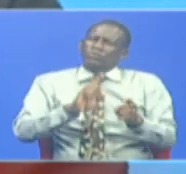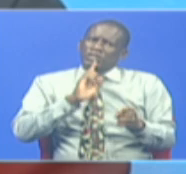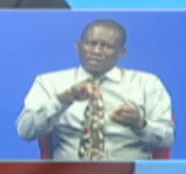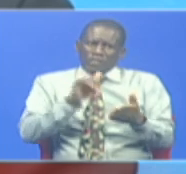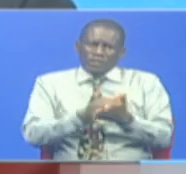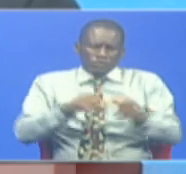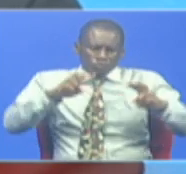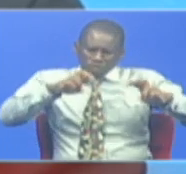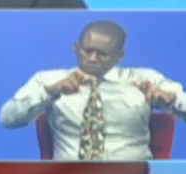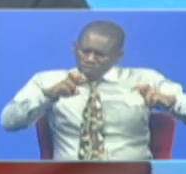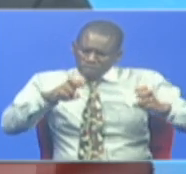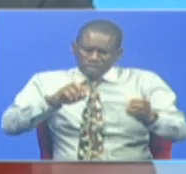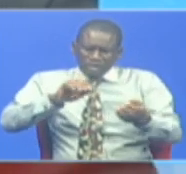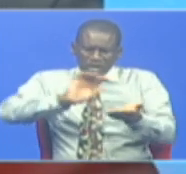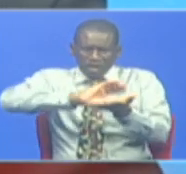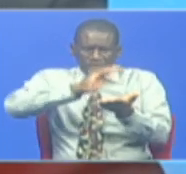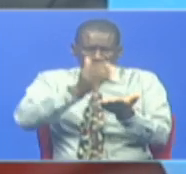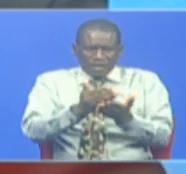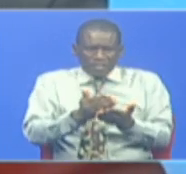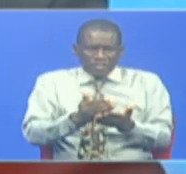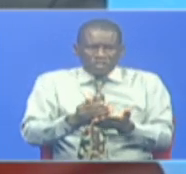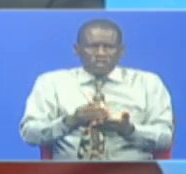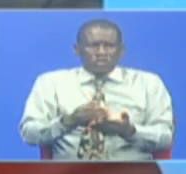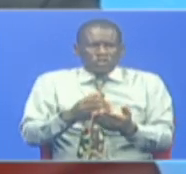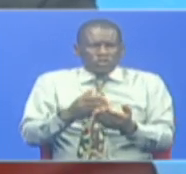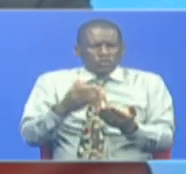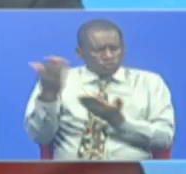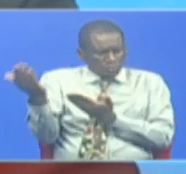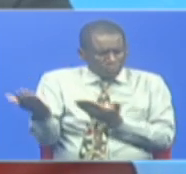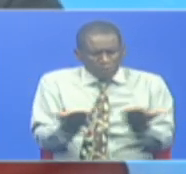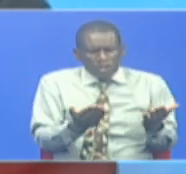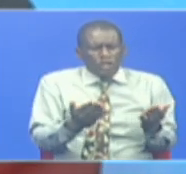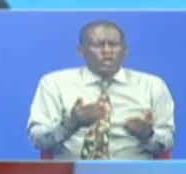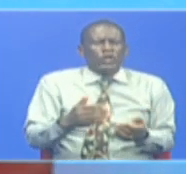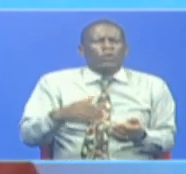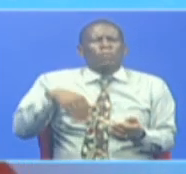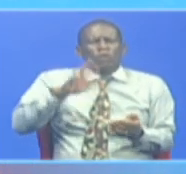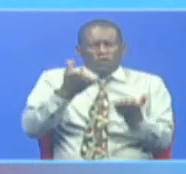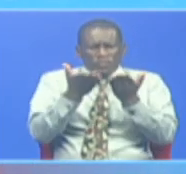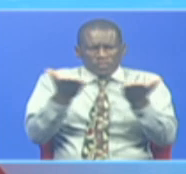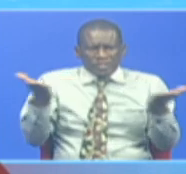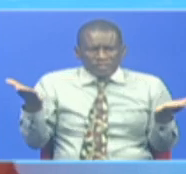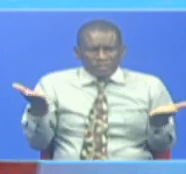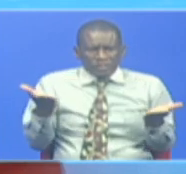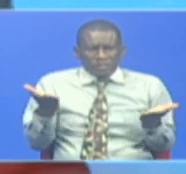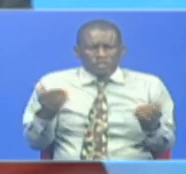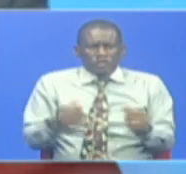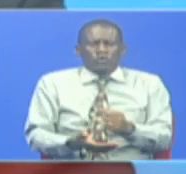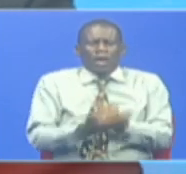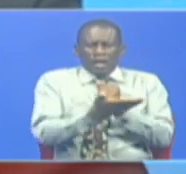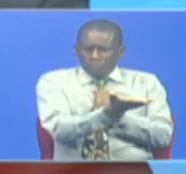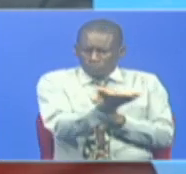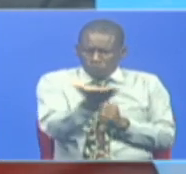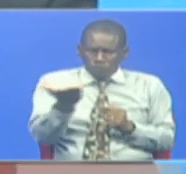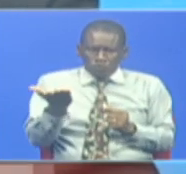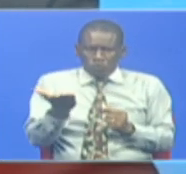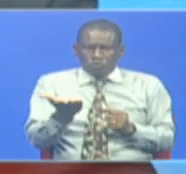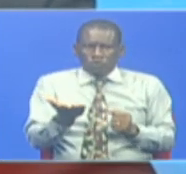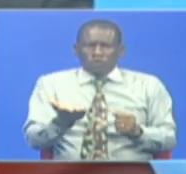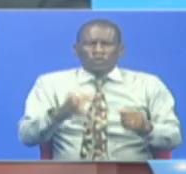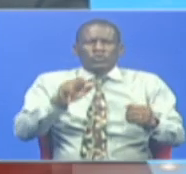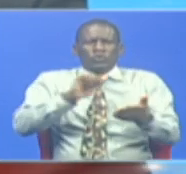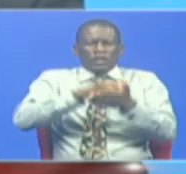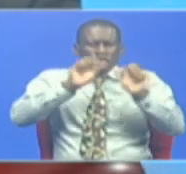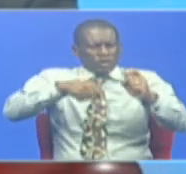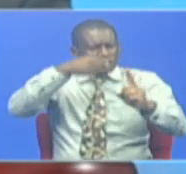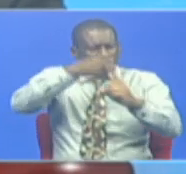fund to really bringing even more equipment to enable you to be able to